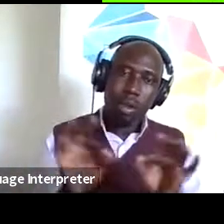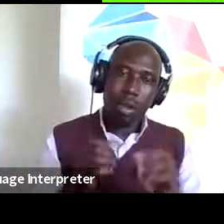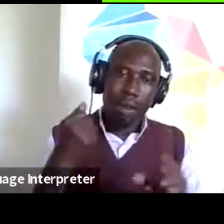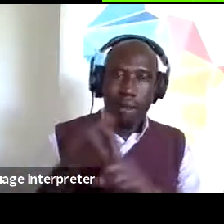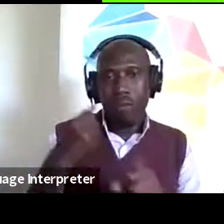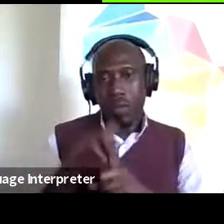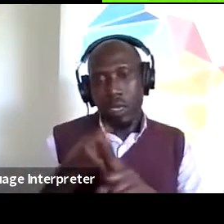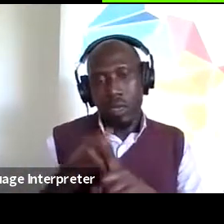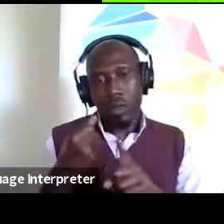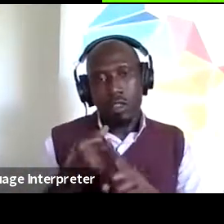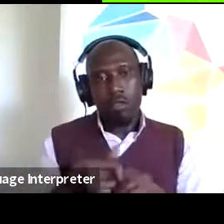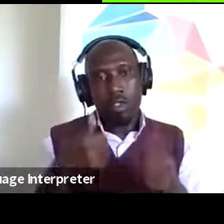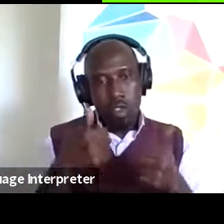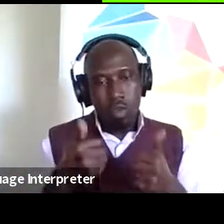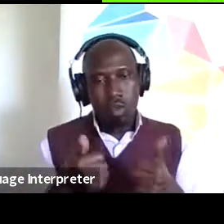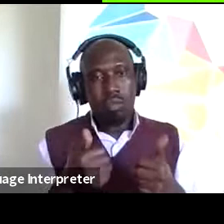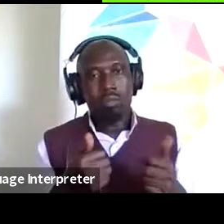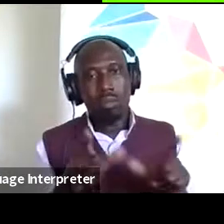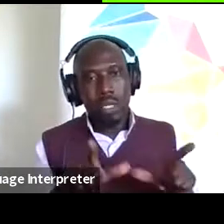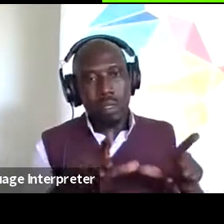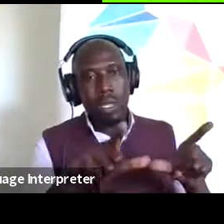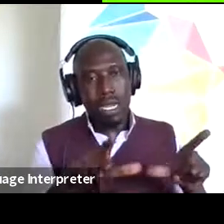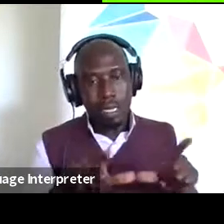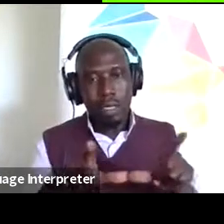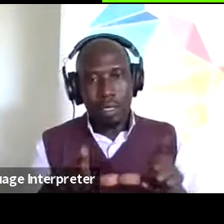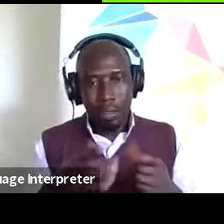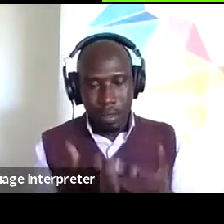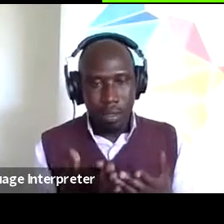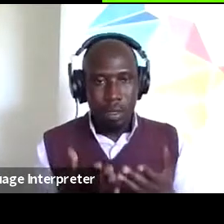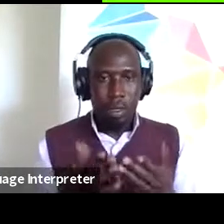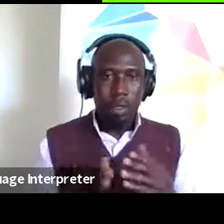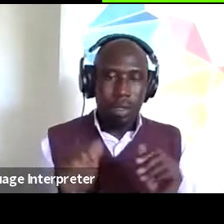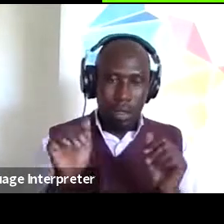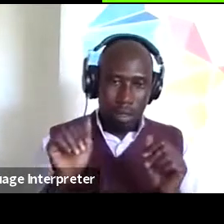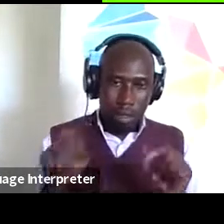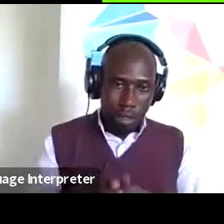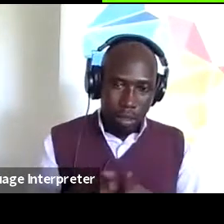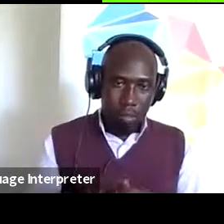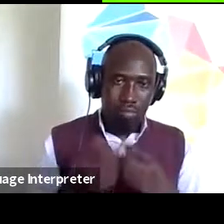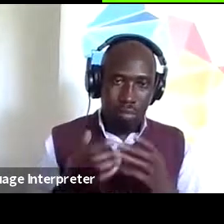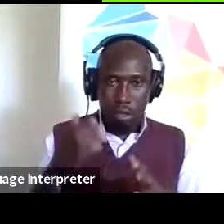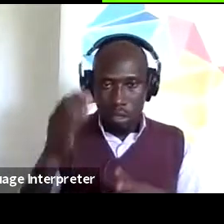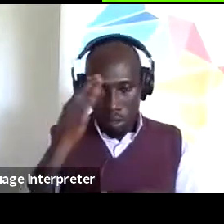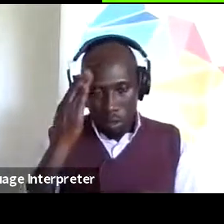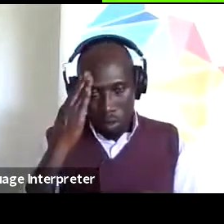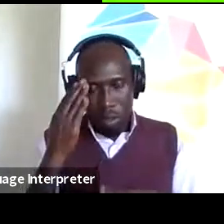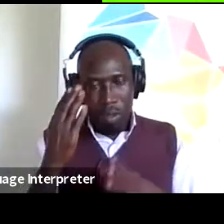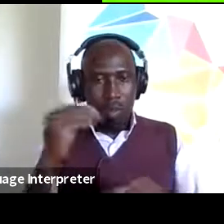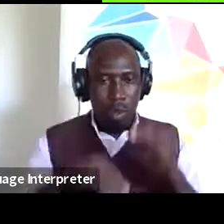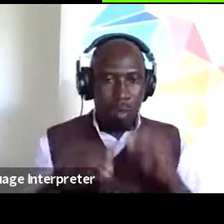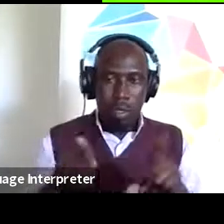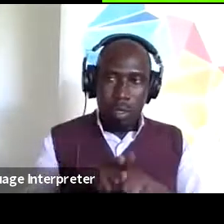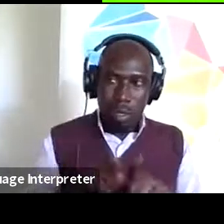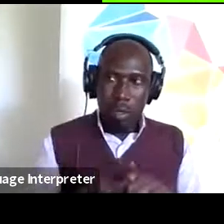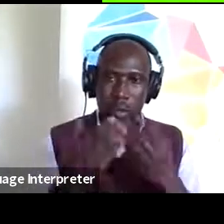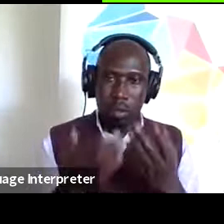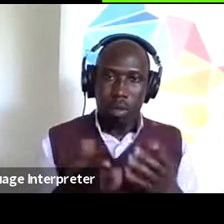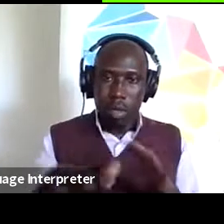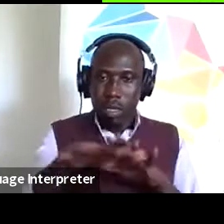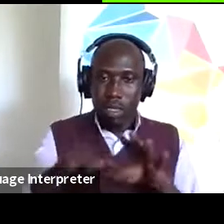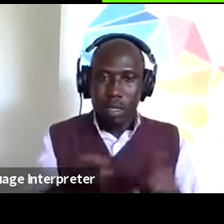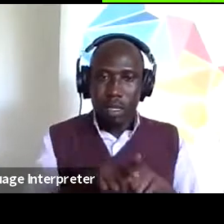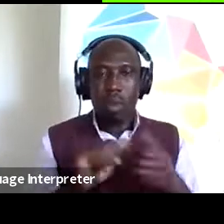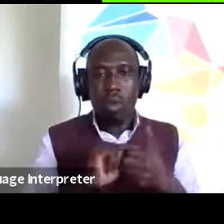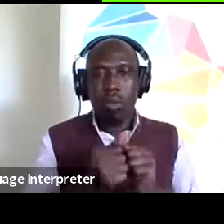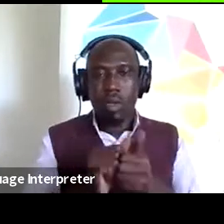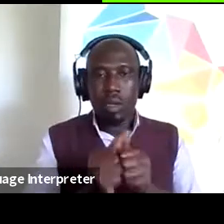for conducive licensing requirements so that tech startups can also take in the space, can also contribute to the space. Such